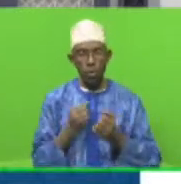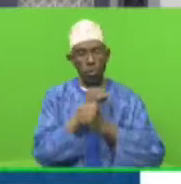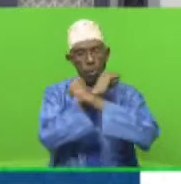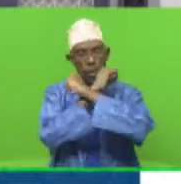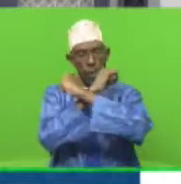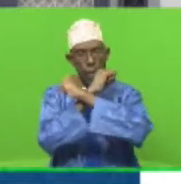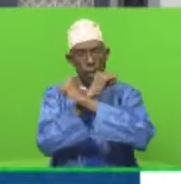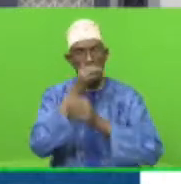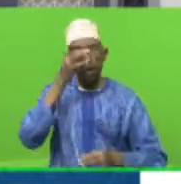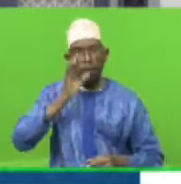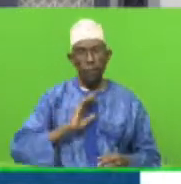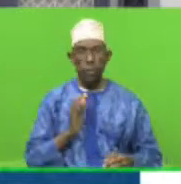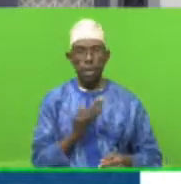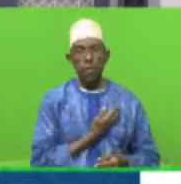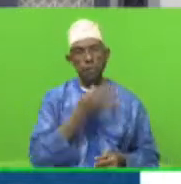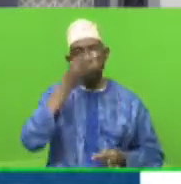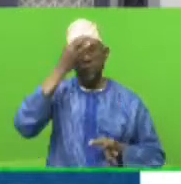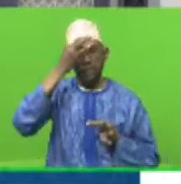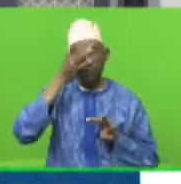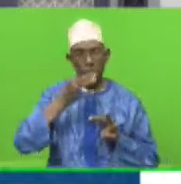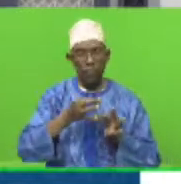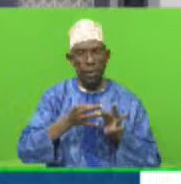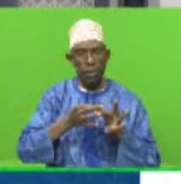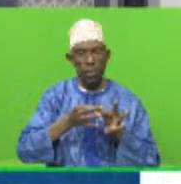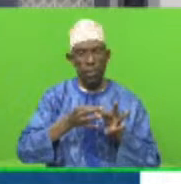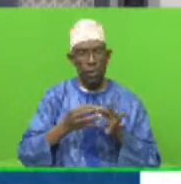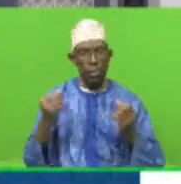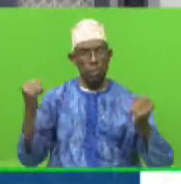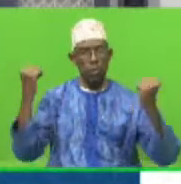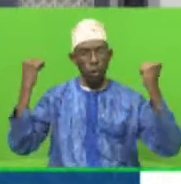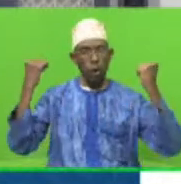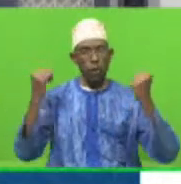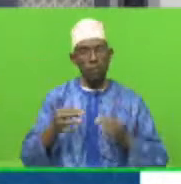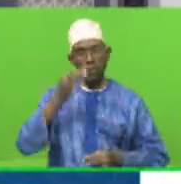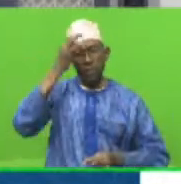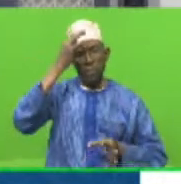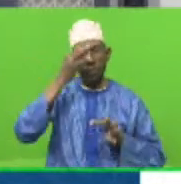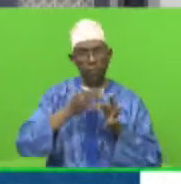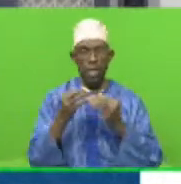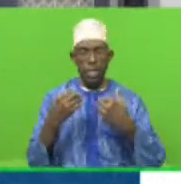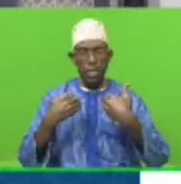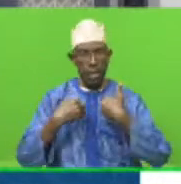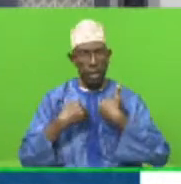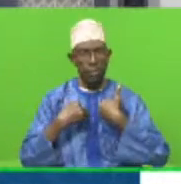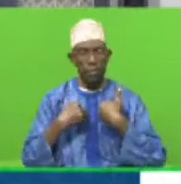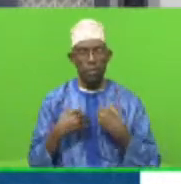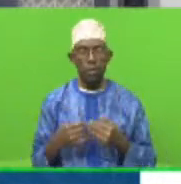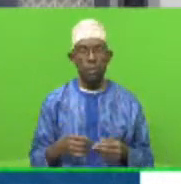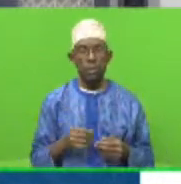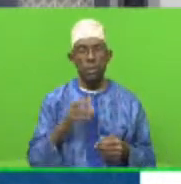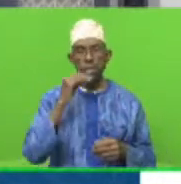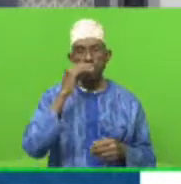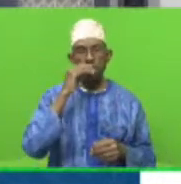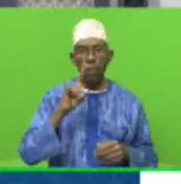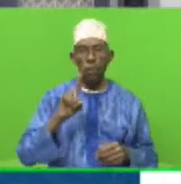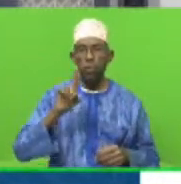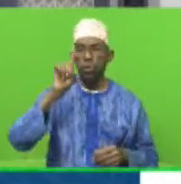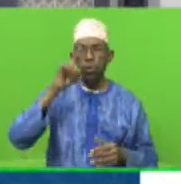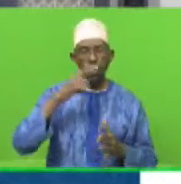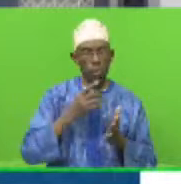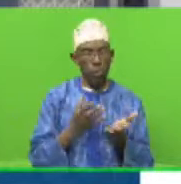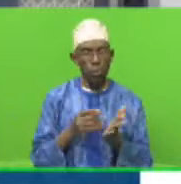protected. This fitra needs to be strengthened. And you will only strengthen this fitra, insha'Allah ta'ala, through